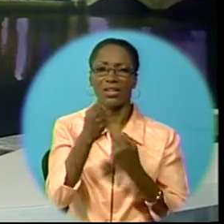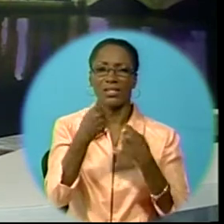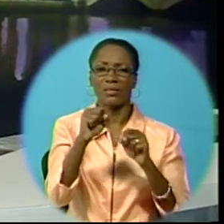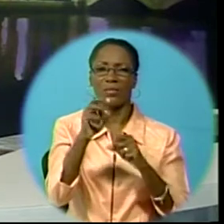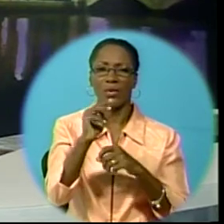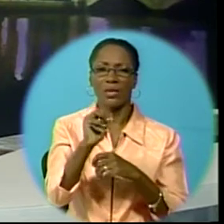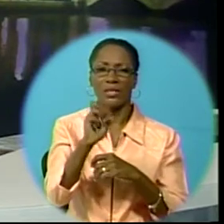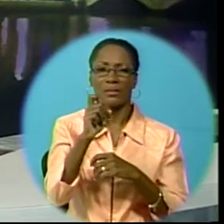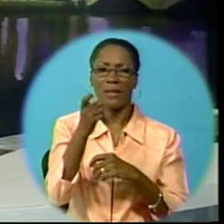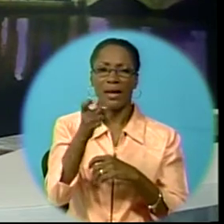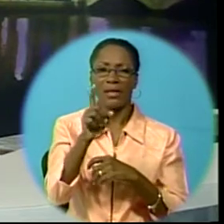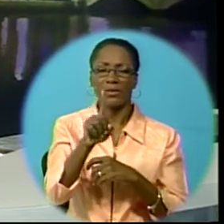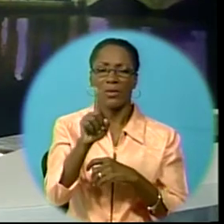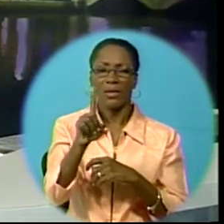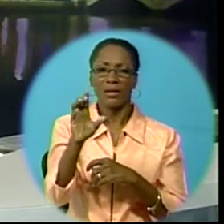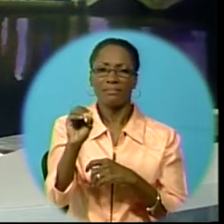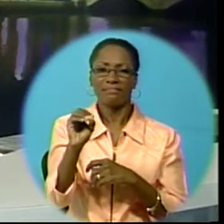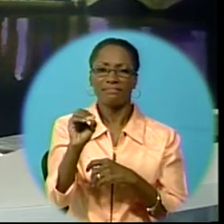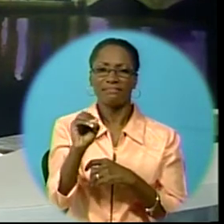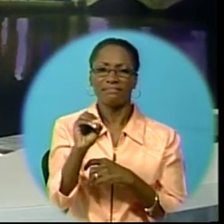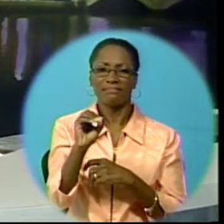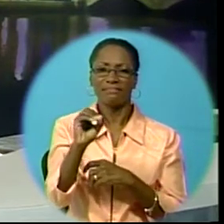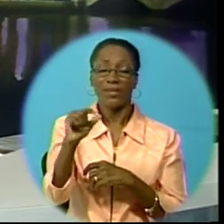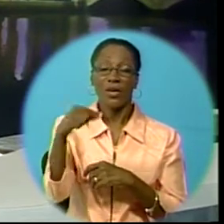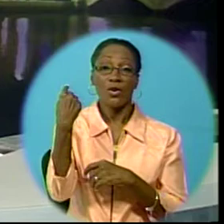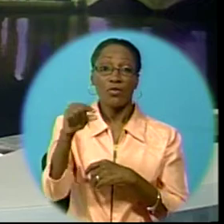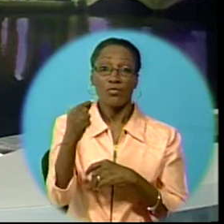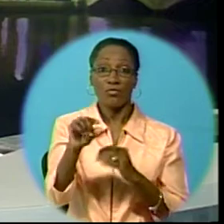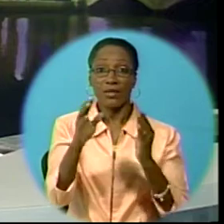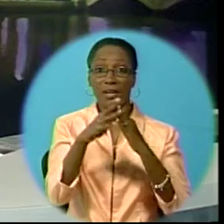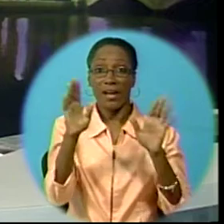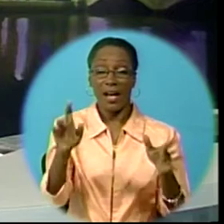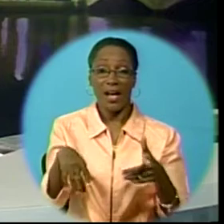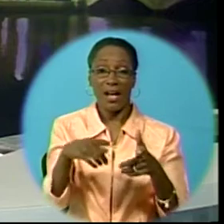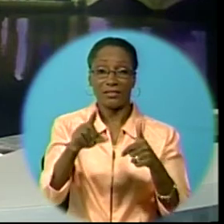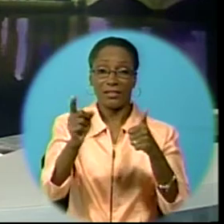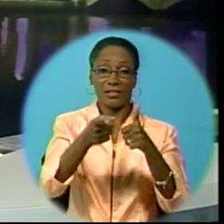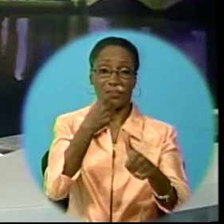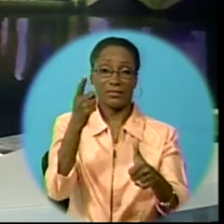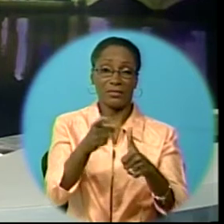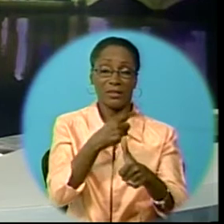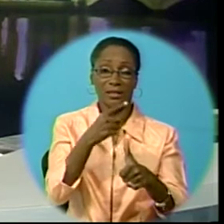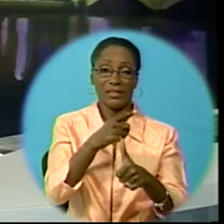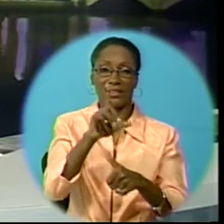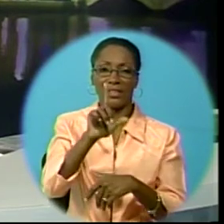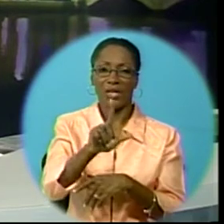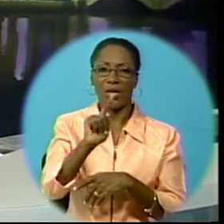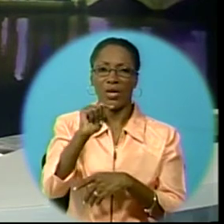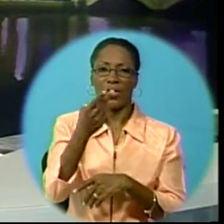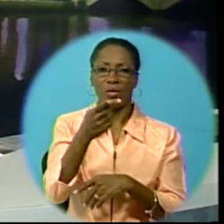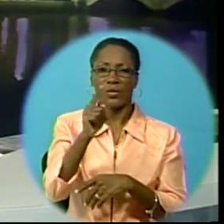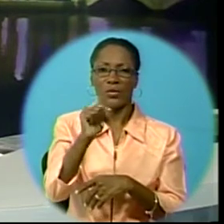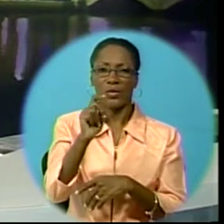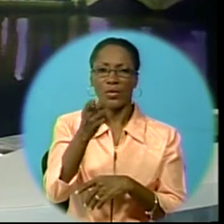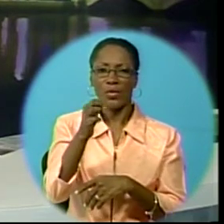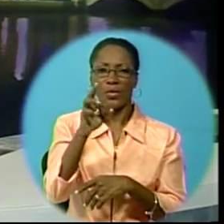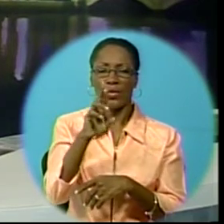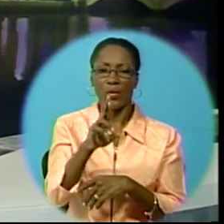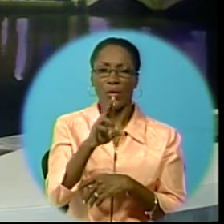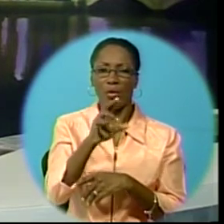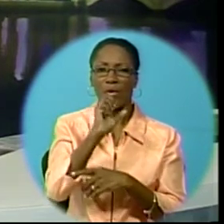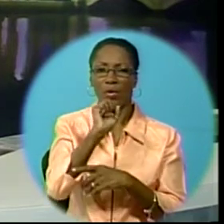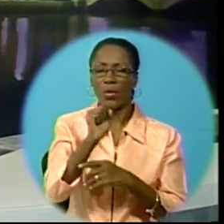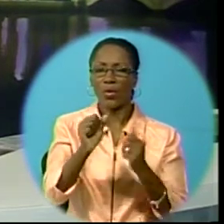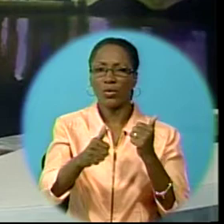as Channel 110. Greenhouse is out front after the Lutherthorne Seniors held their sports today at the National